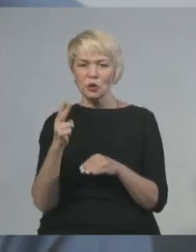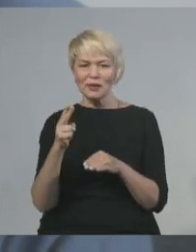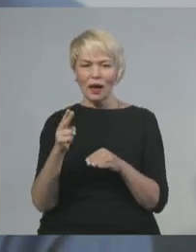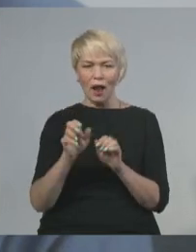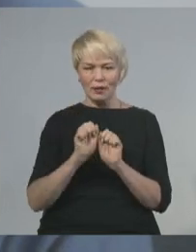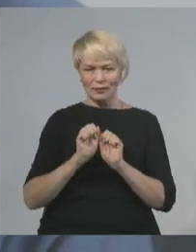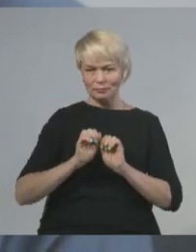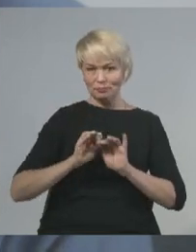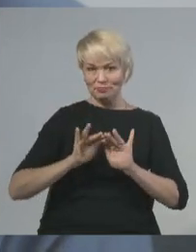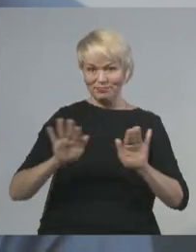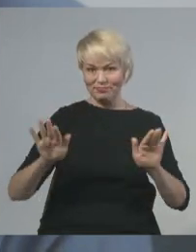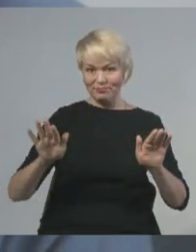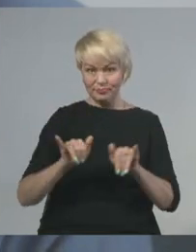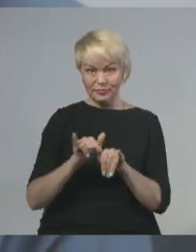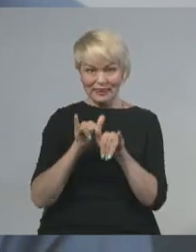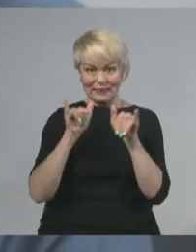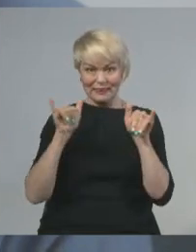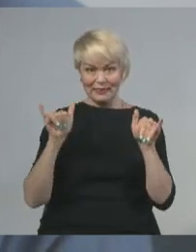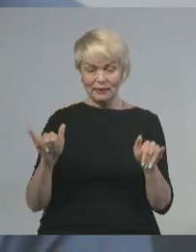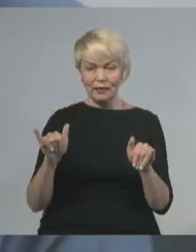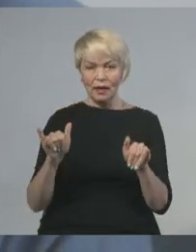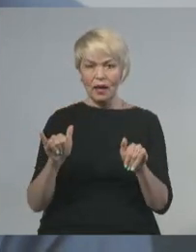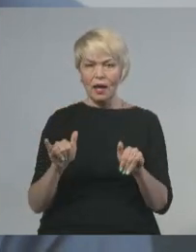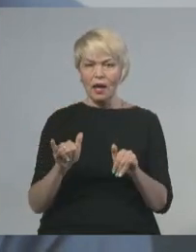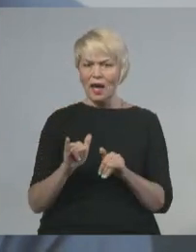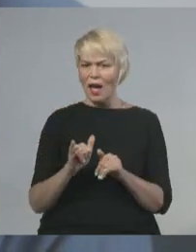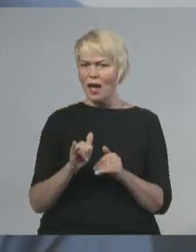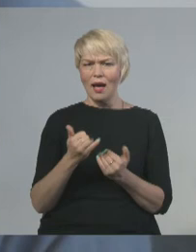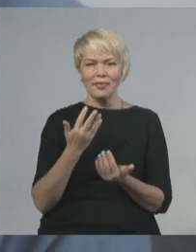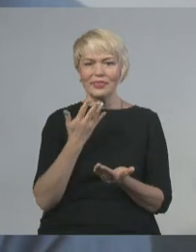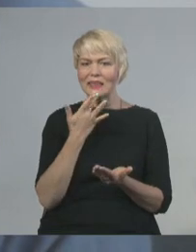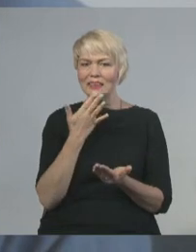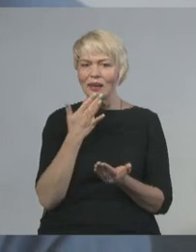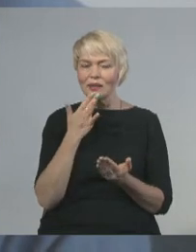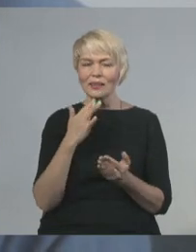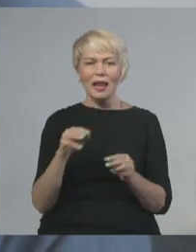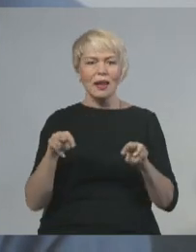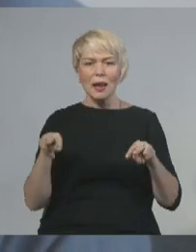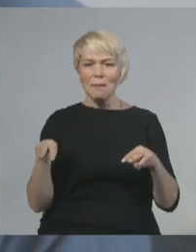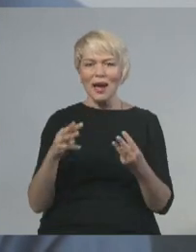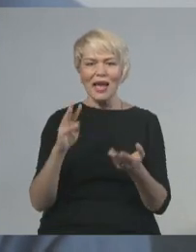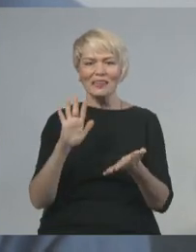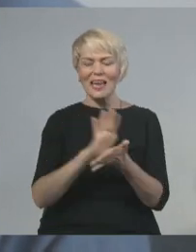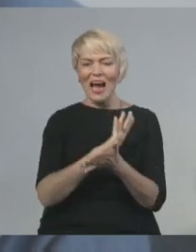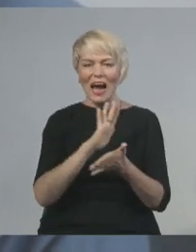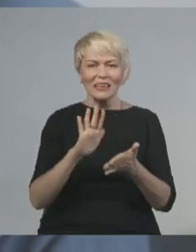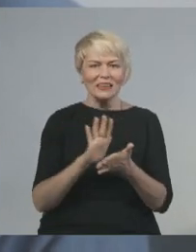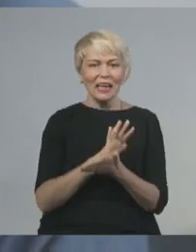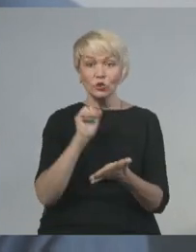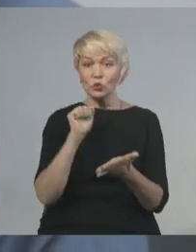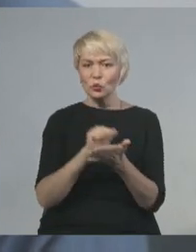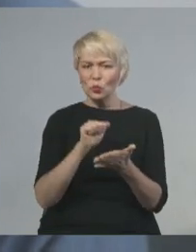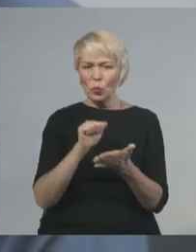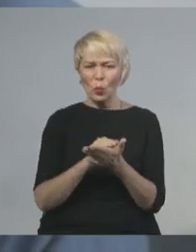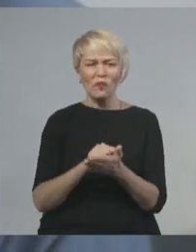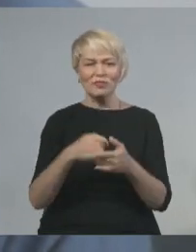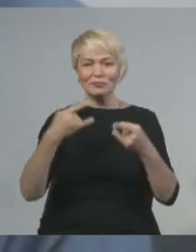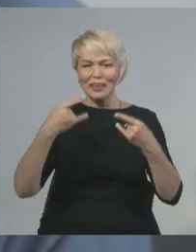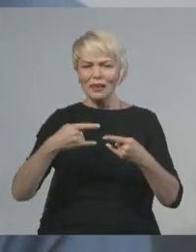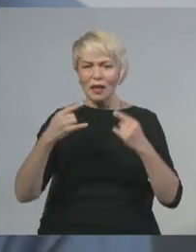traditional media tv radio newspapers magazines didn't really it wasn't the case it wasn't the